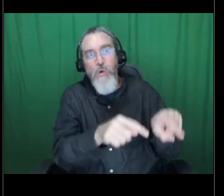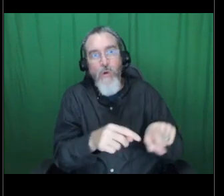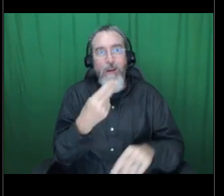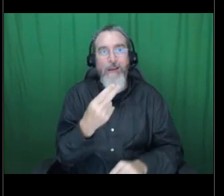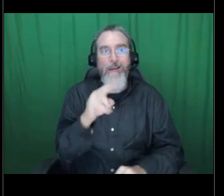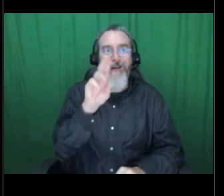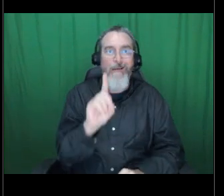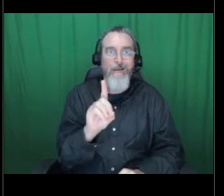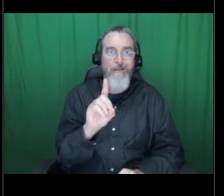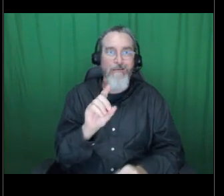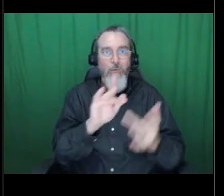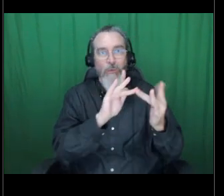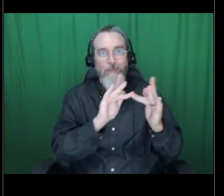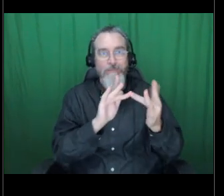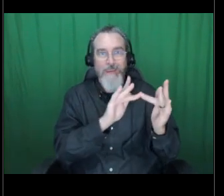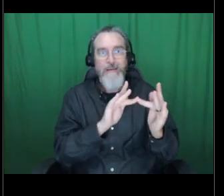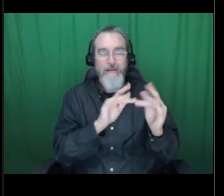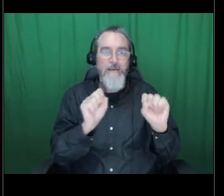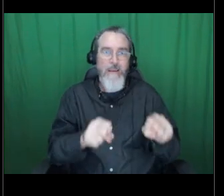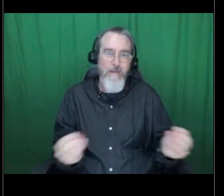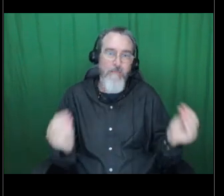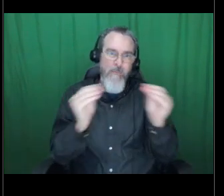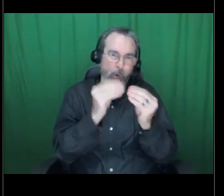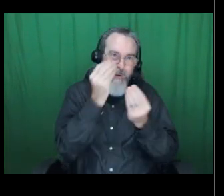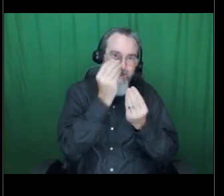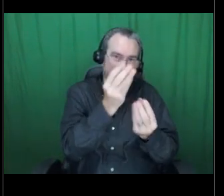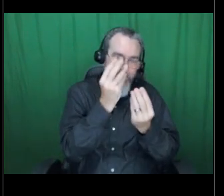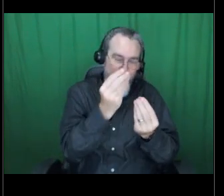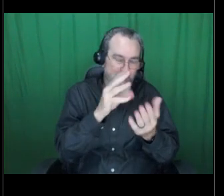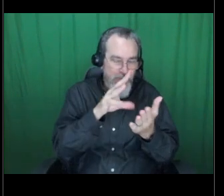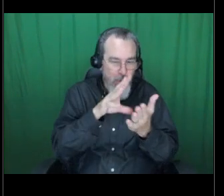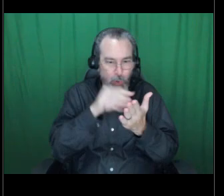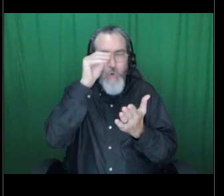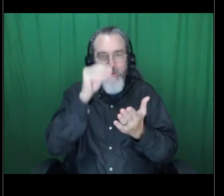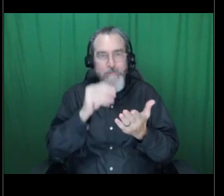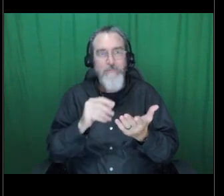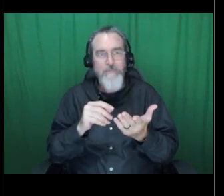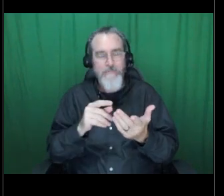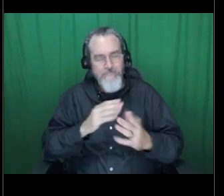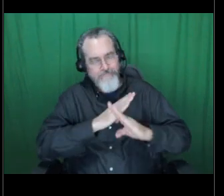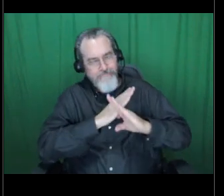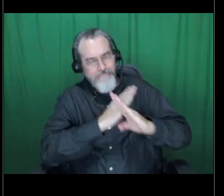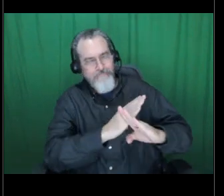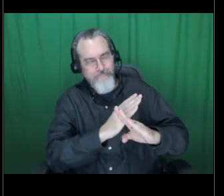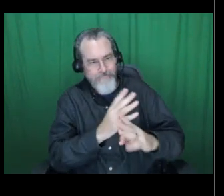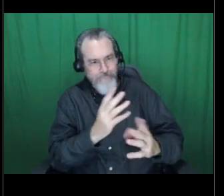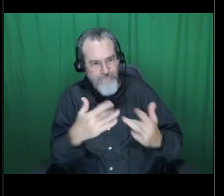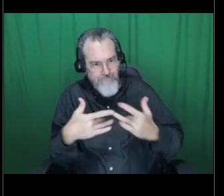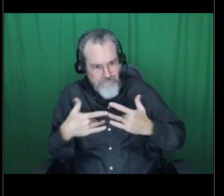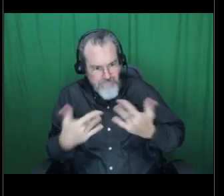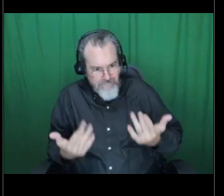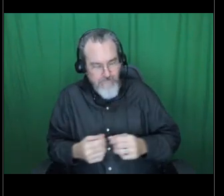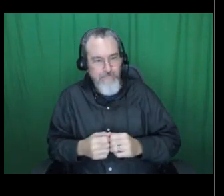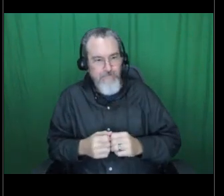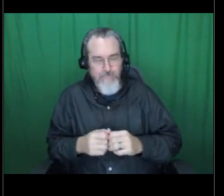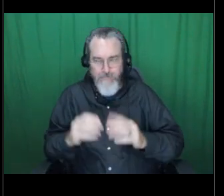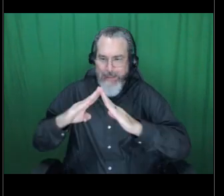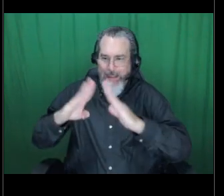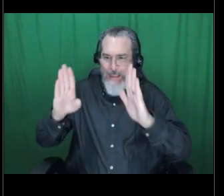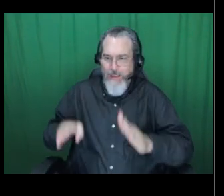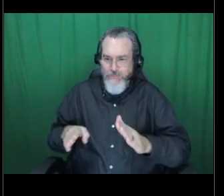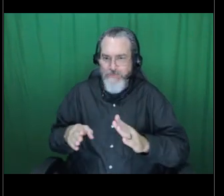more information about the protections and the types of dwellings covered by the FHA.